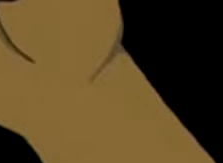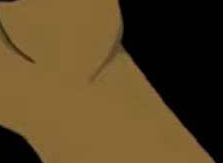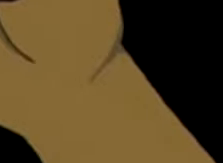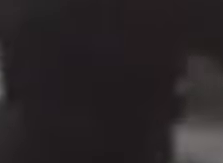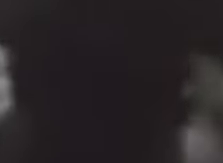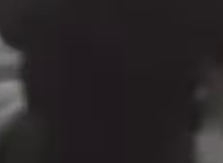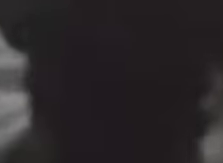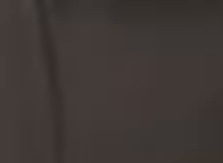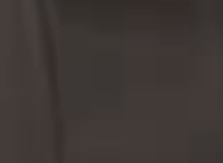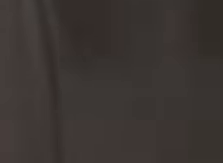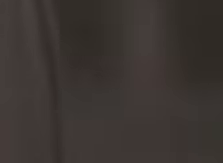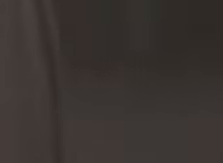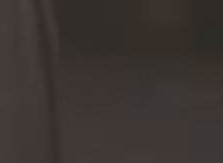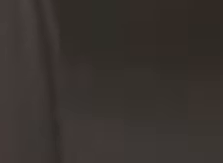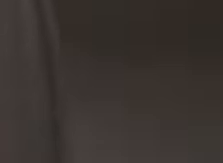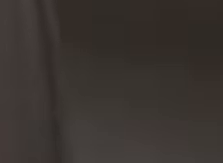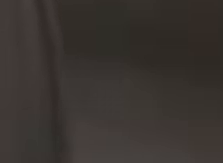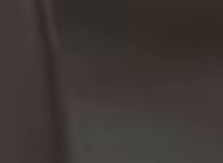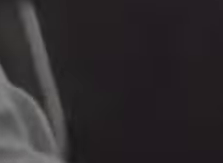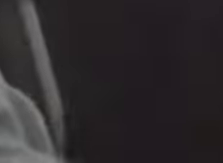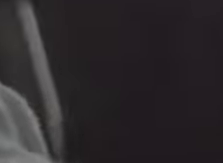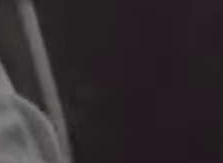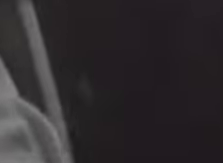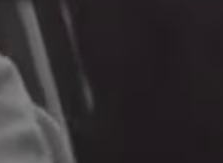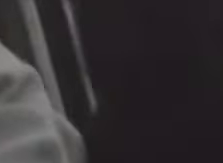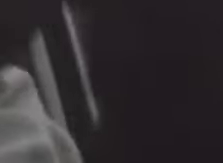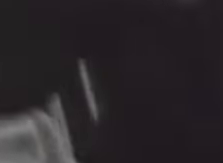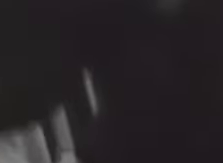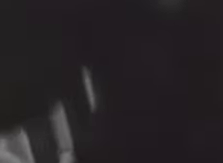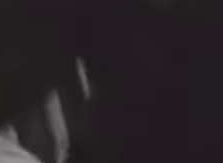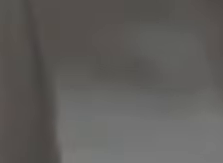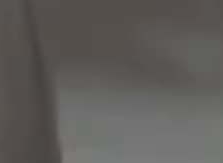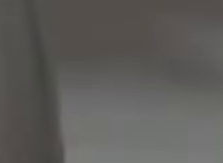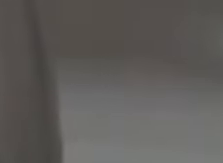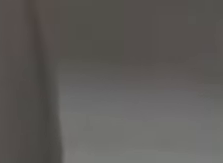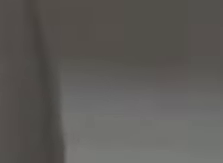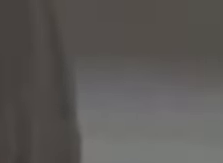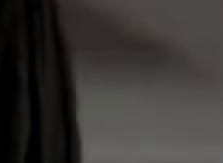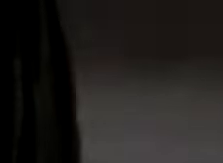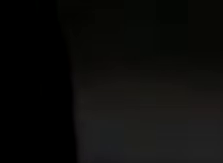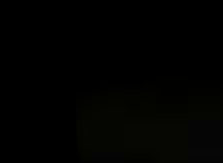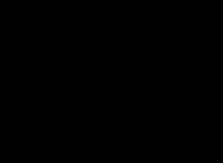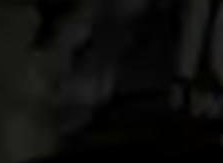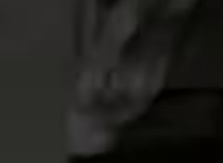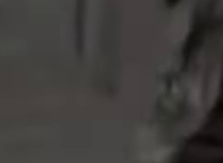*811*817#. Trey, baby, to make you city, 'cause love isn't here right